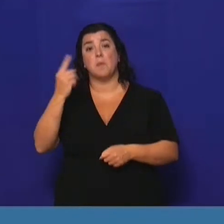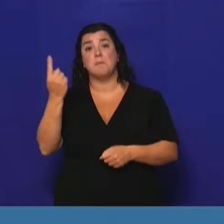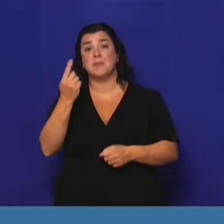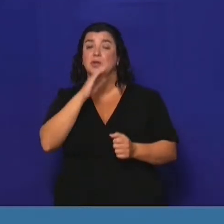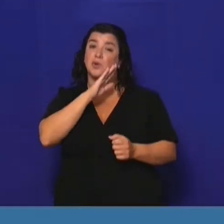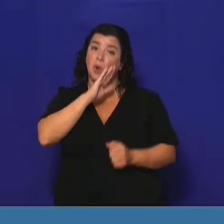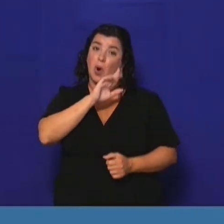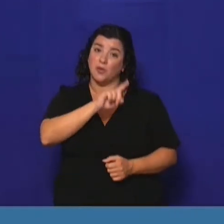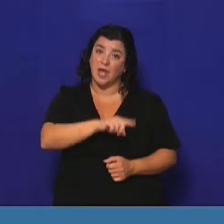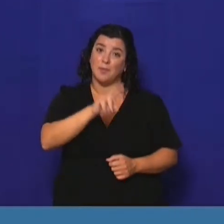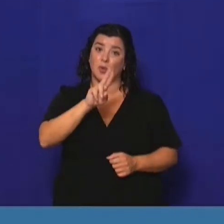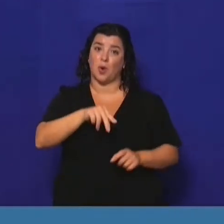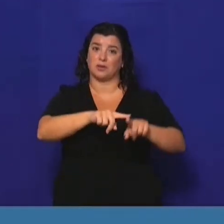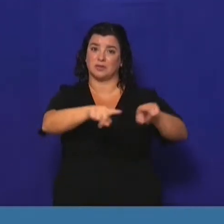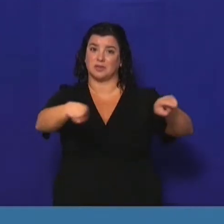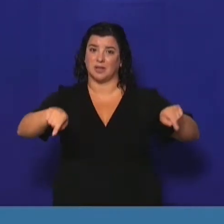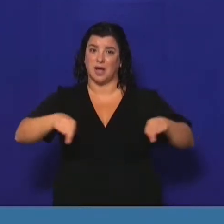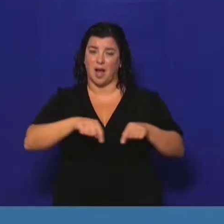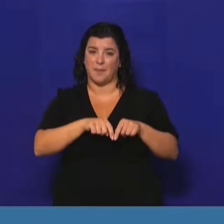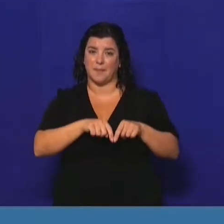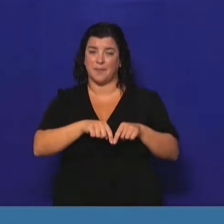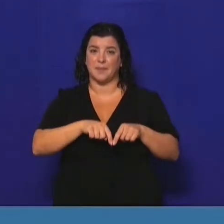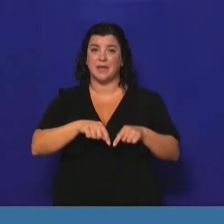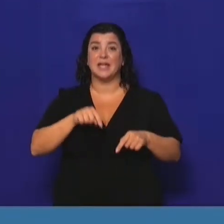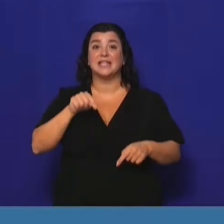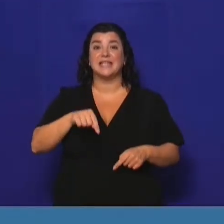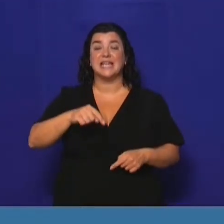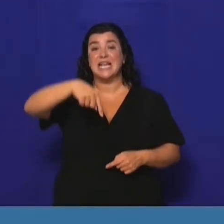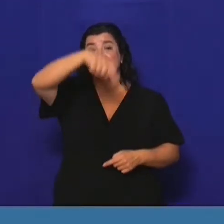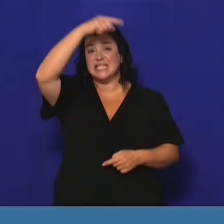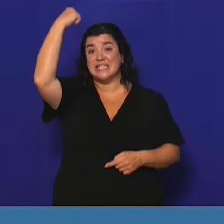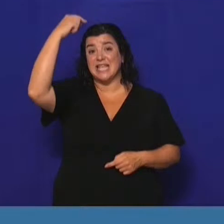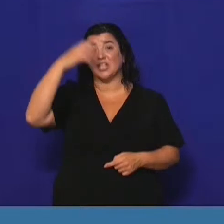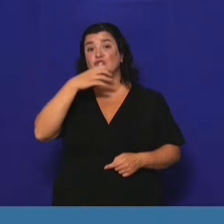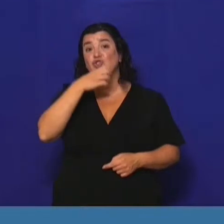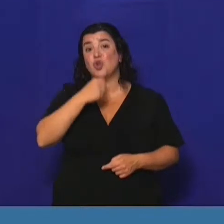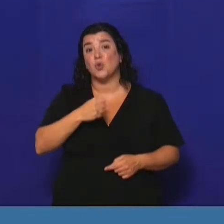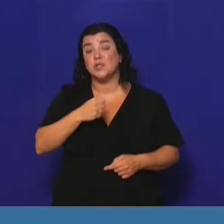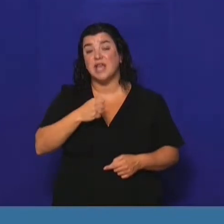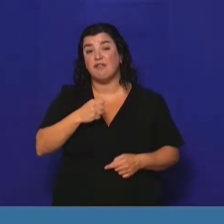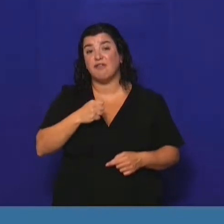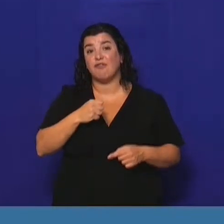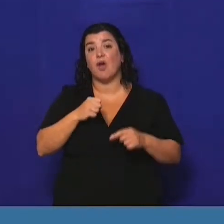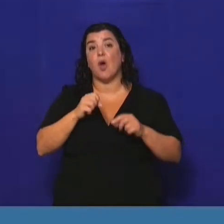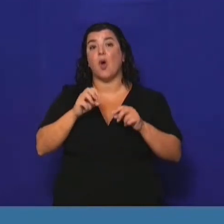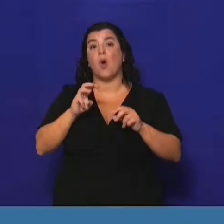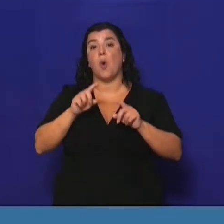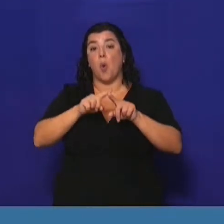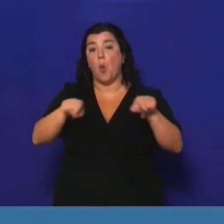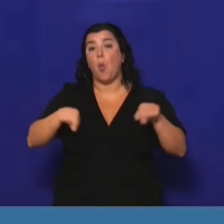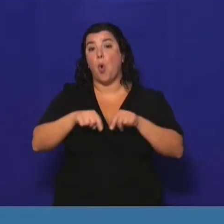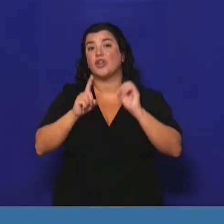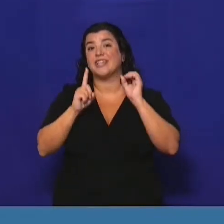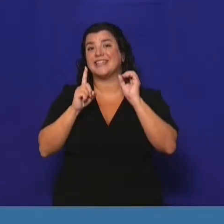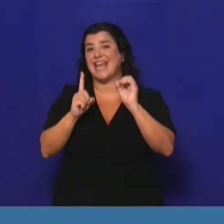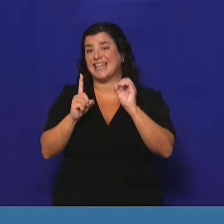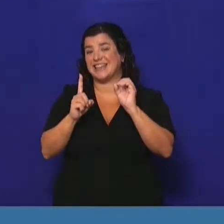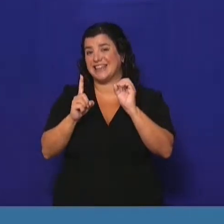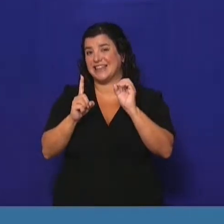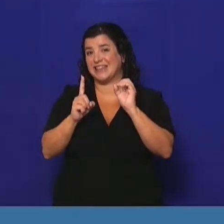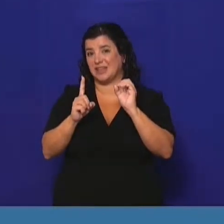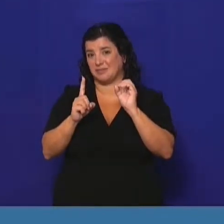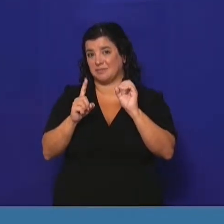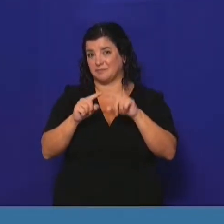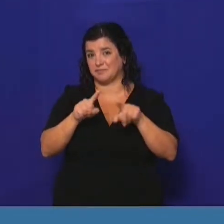kollha tas-sala. Din kienet St. Joseph Ward 10 fejn bażikament hemmhekk ġew ittestjati u minn dawk li